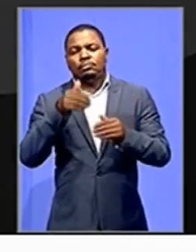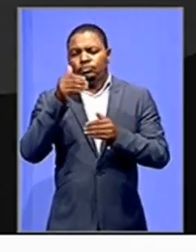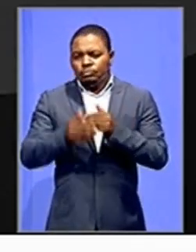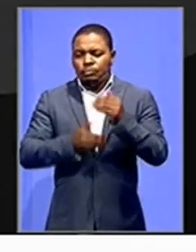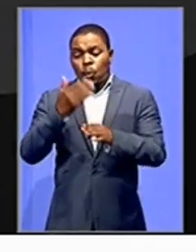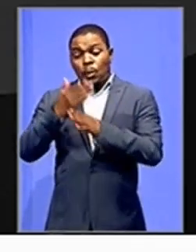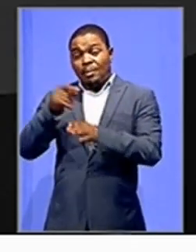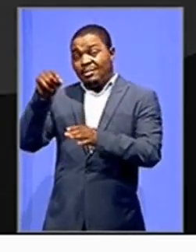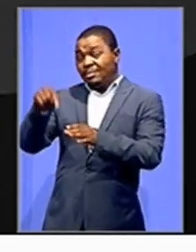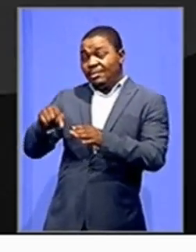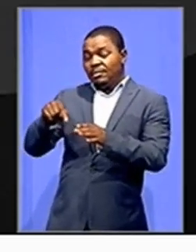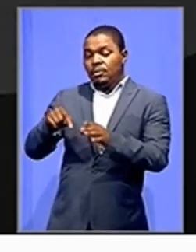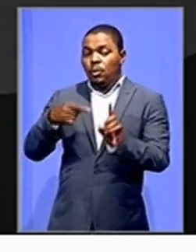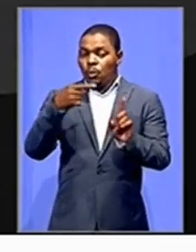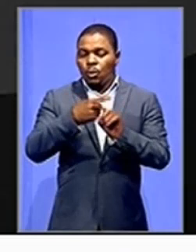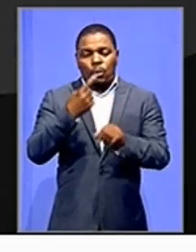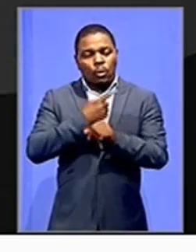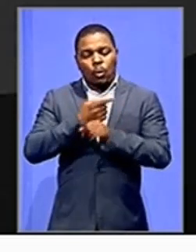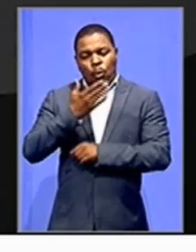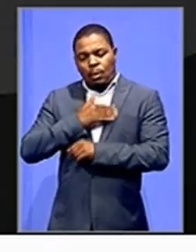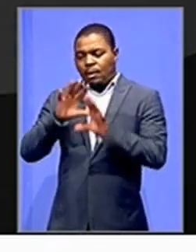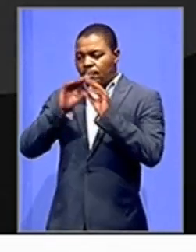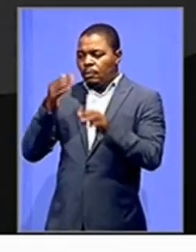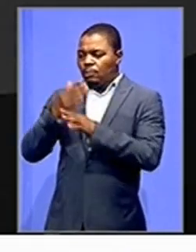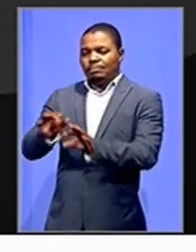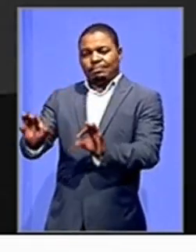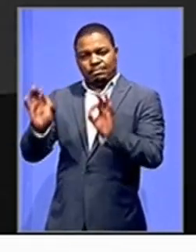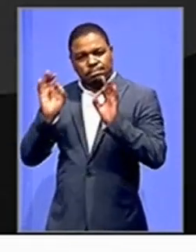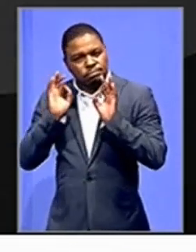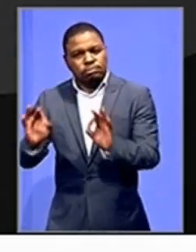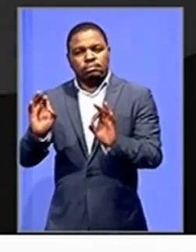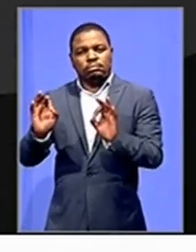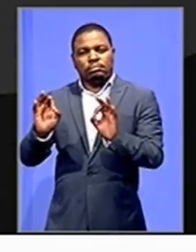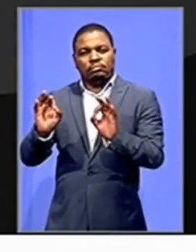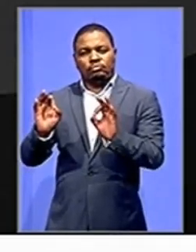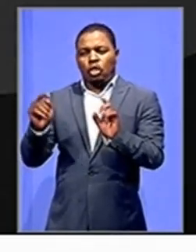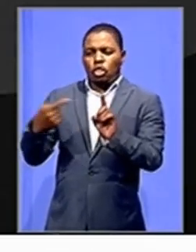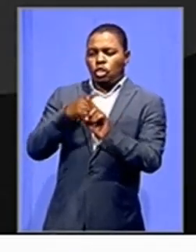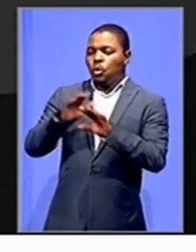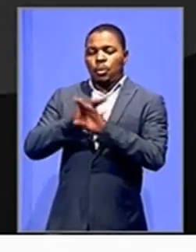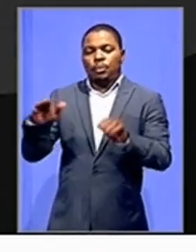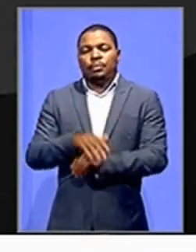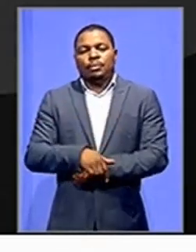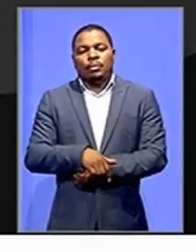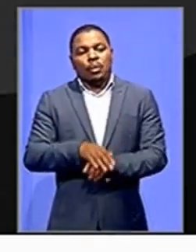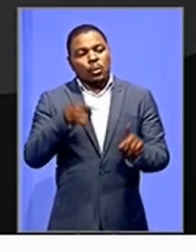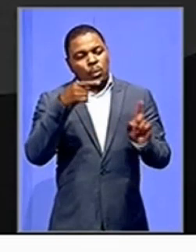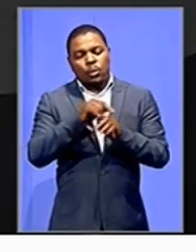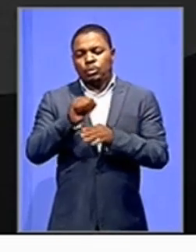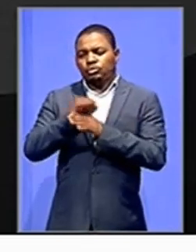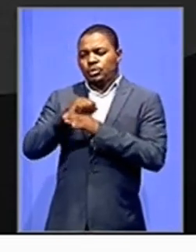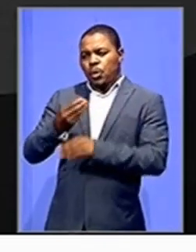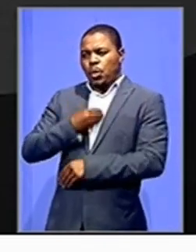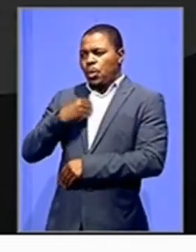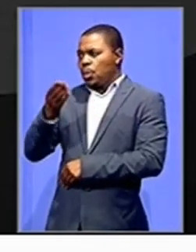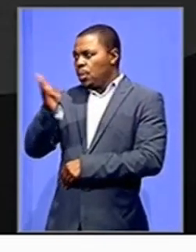mosebetsing wa rona Dirara ona batla hore dintho di etswe ho ya ka tshwanelo. Le hana kwetlisa batho ba batjha ba